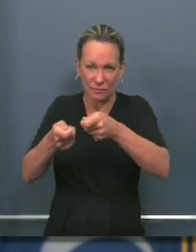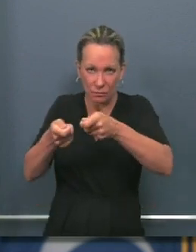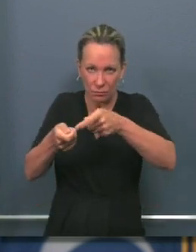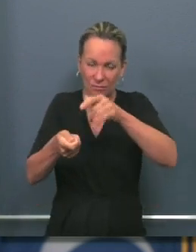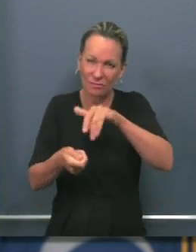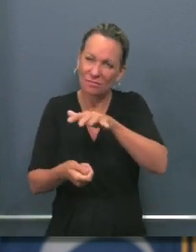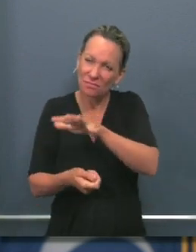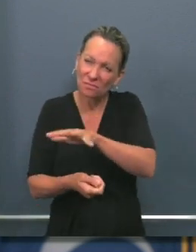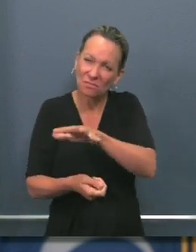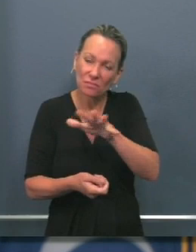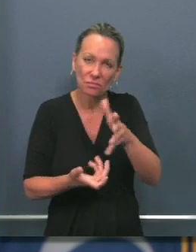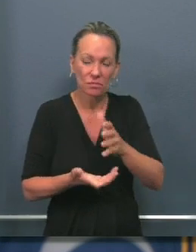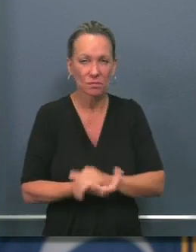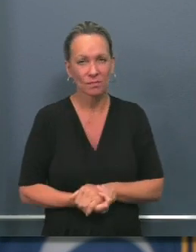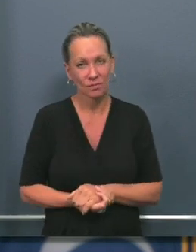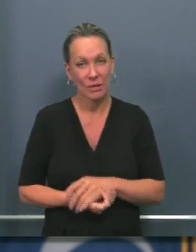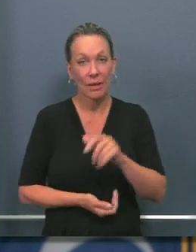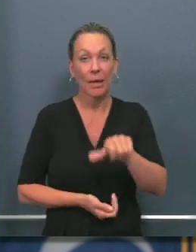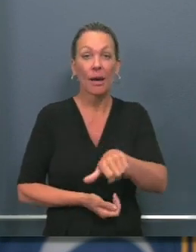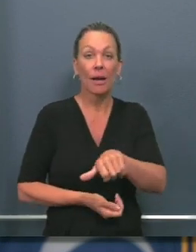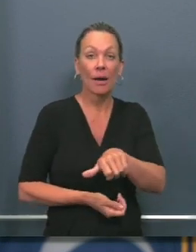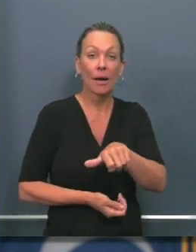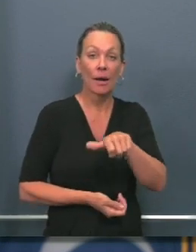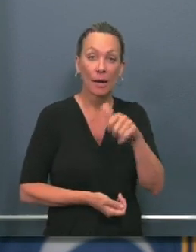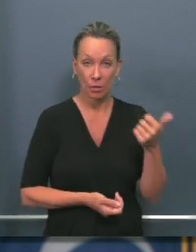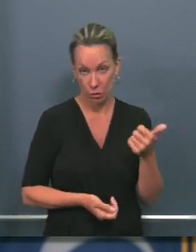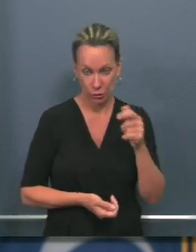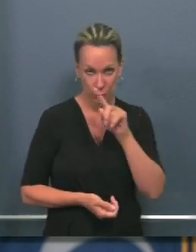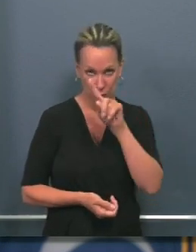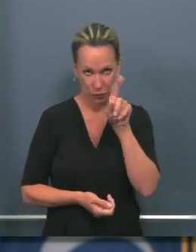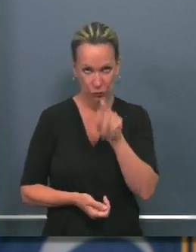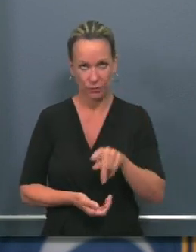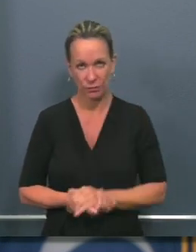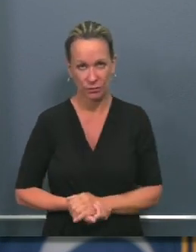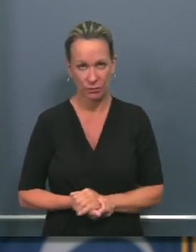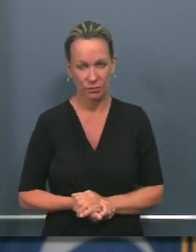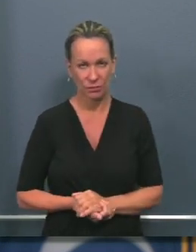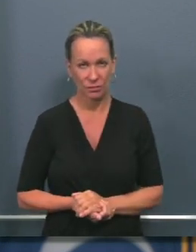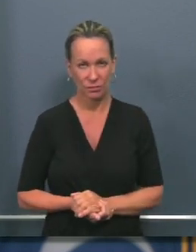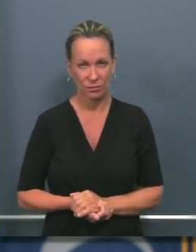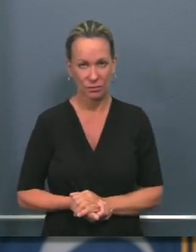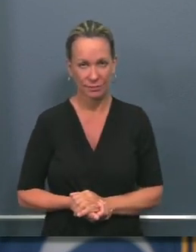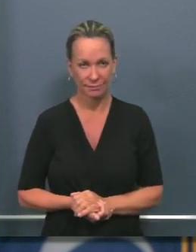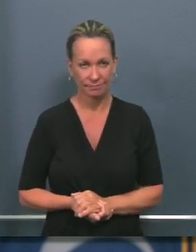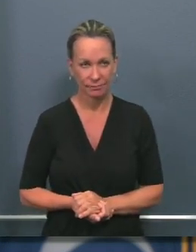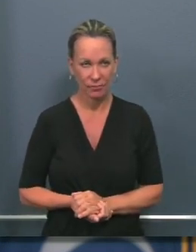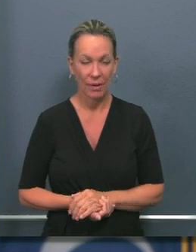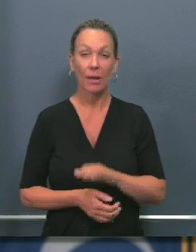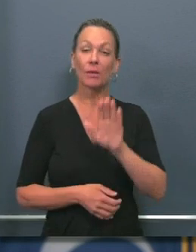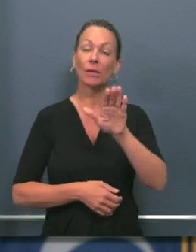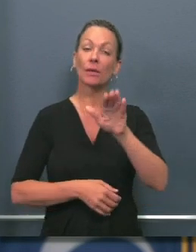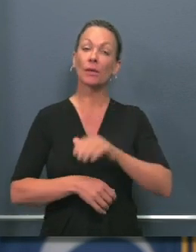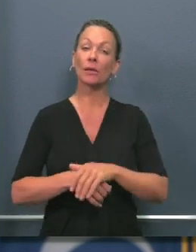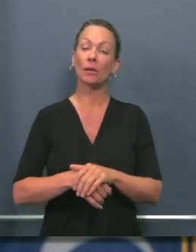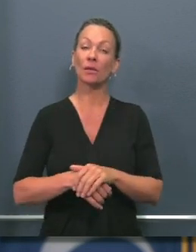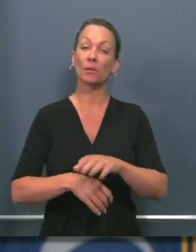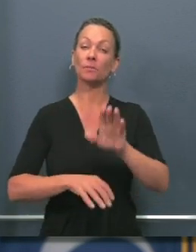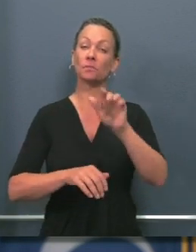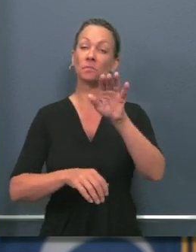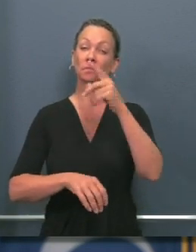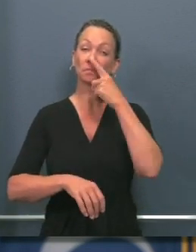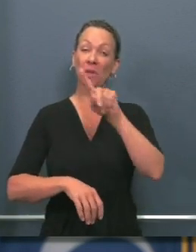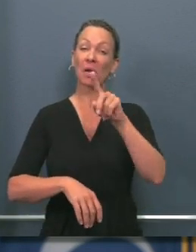Hi, Governor. Could you talk a little bit more about what safety precautions you're expecting to see